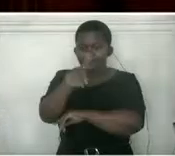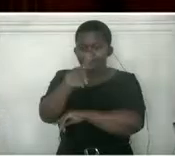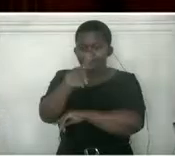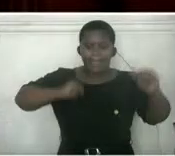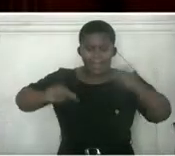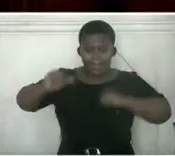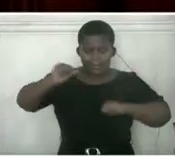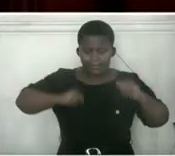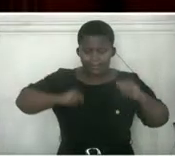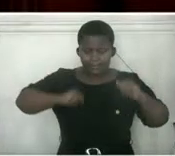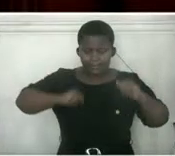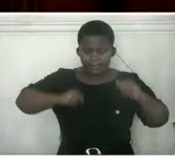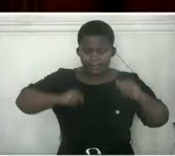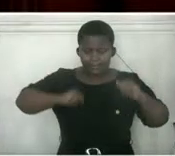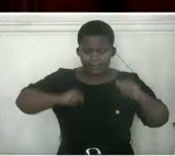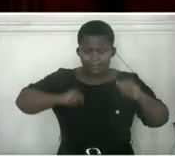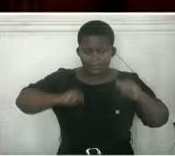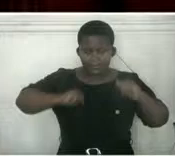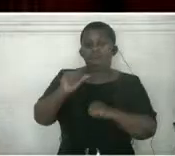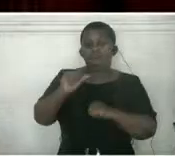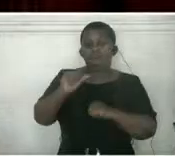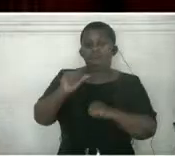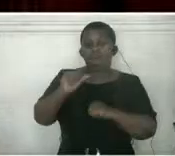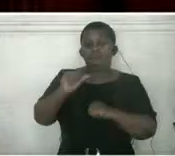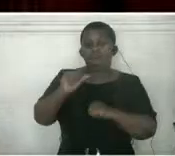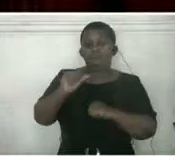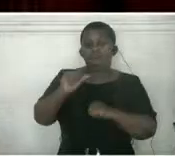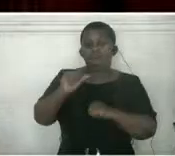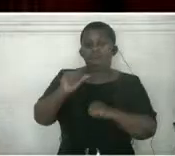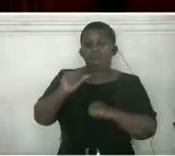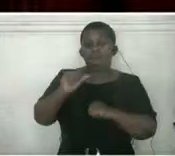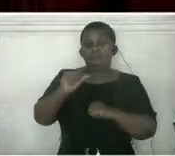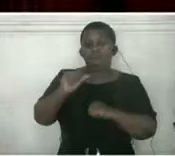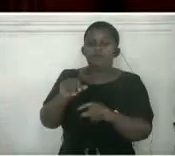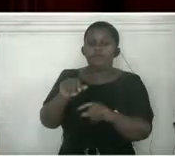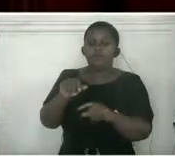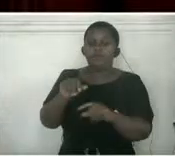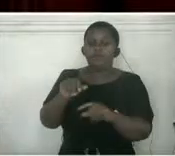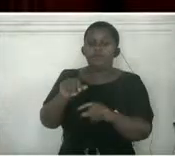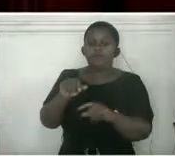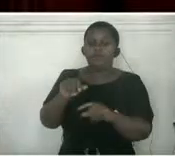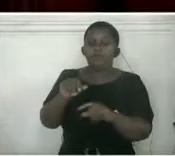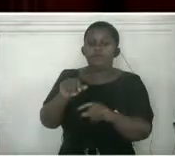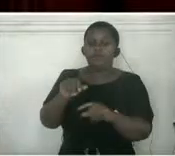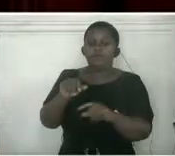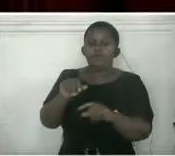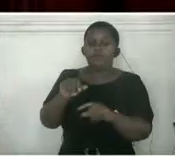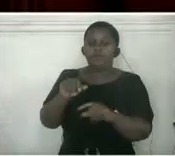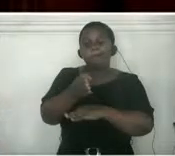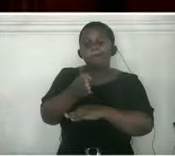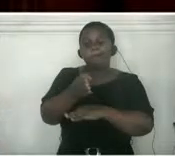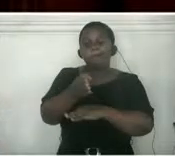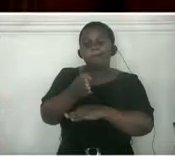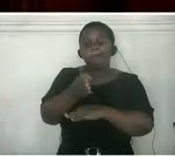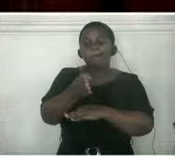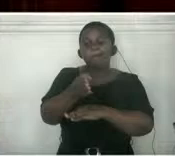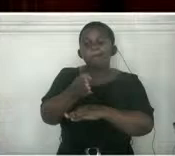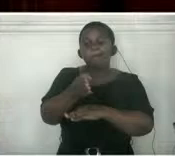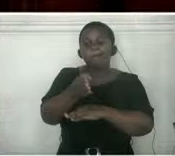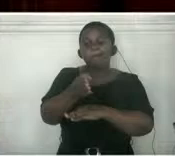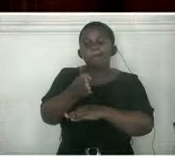Provincial Commissioner, General Gonya, members of diplomatic corps, heads of